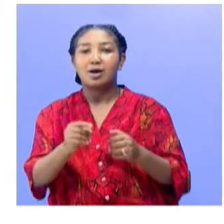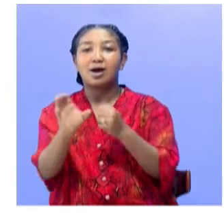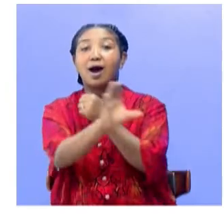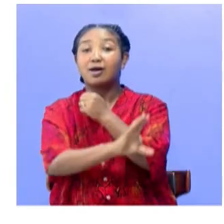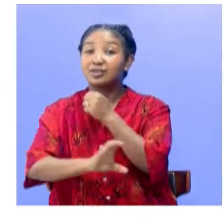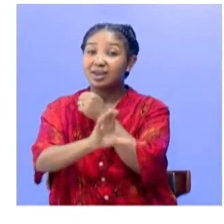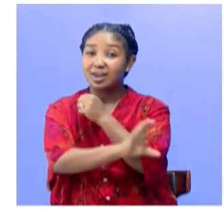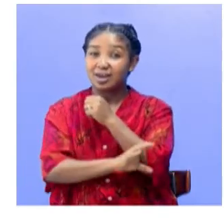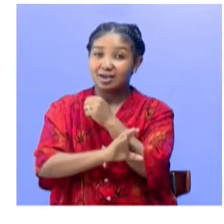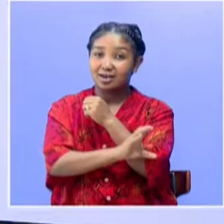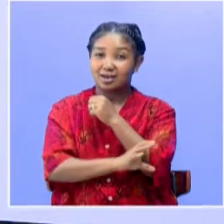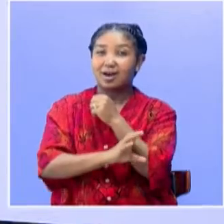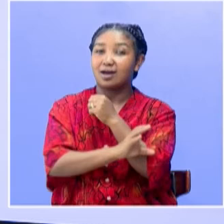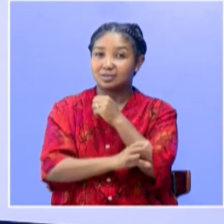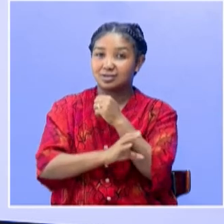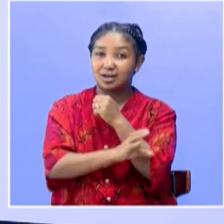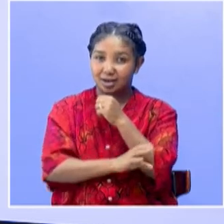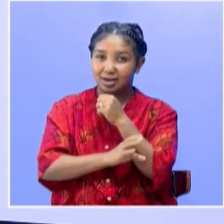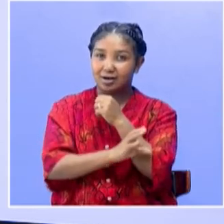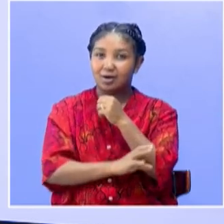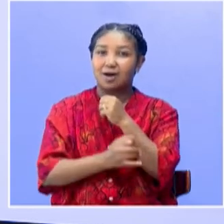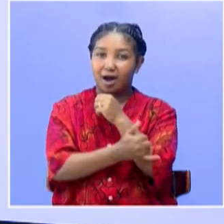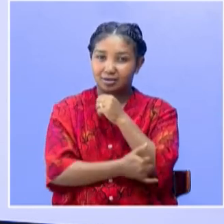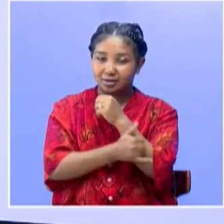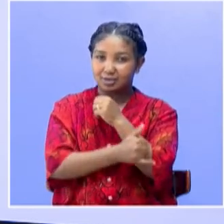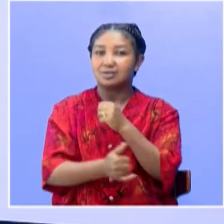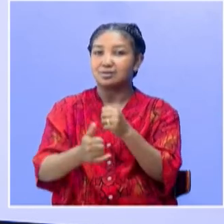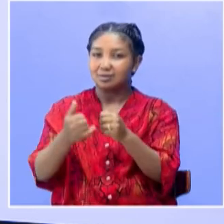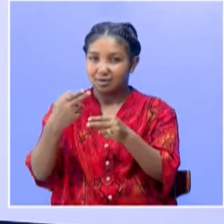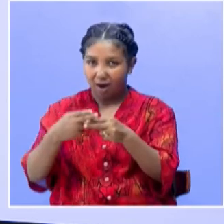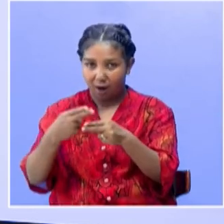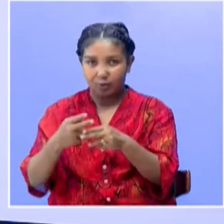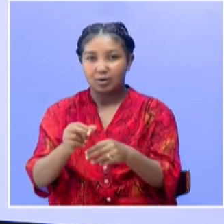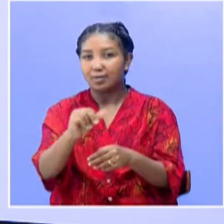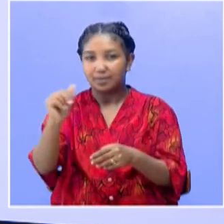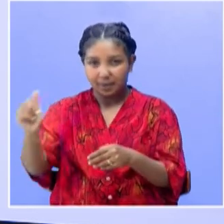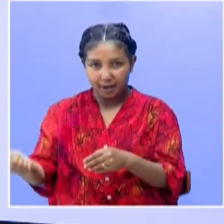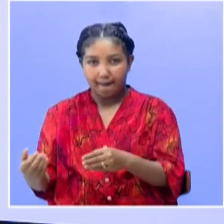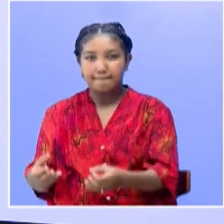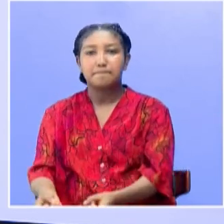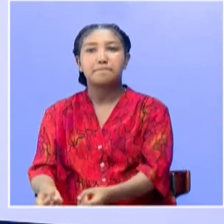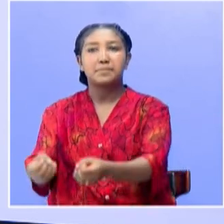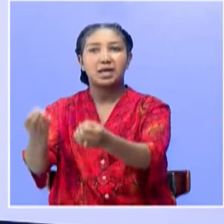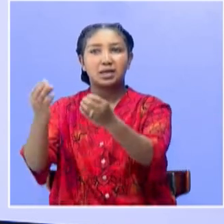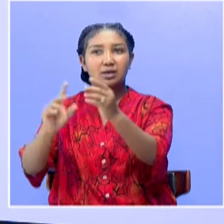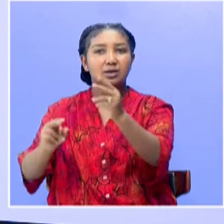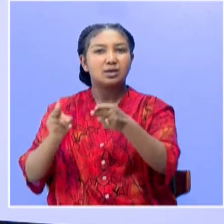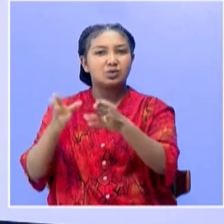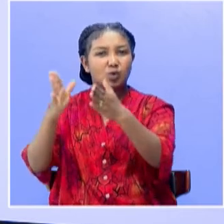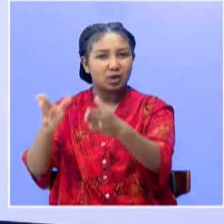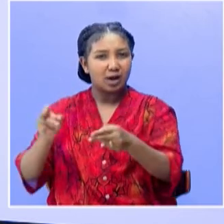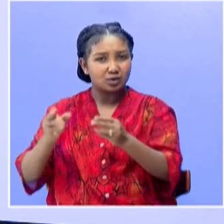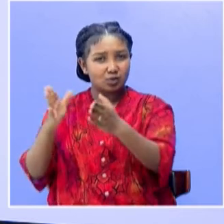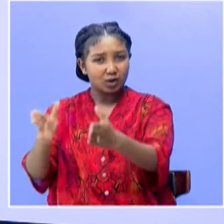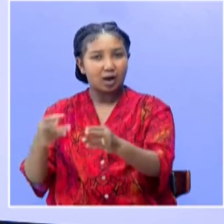Country. Very good. Country is also a noun. Good. Let's go. With many historical.